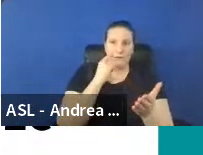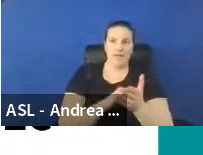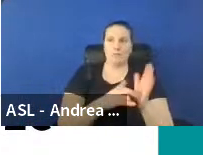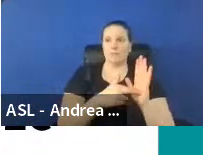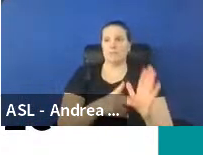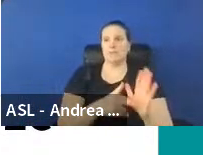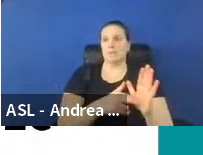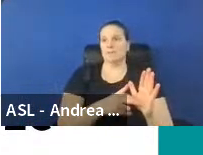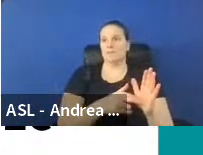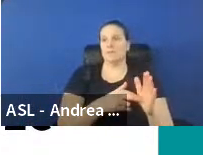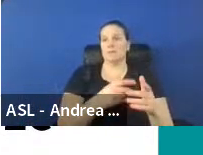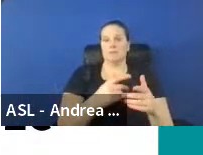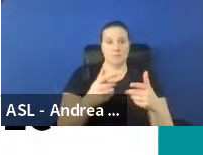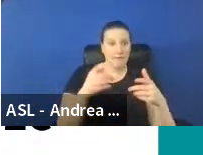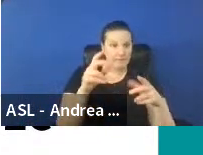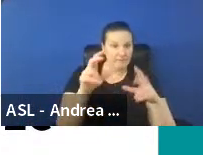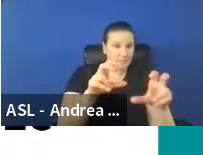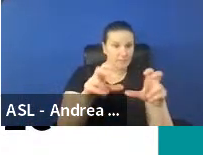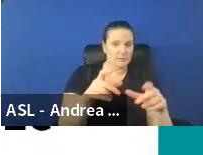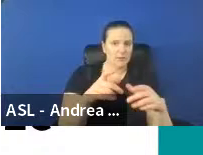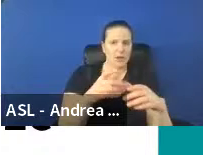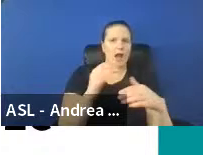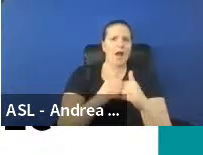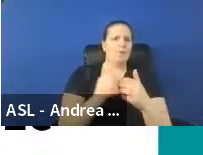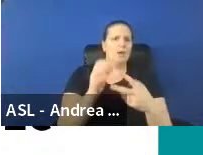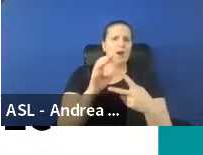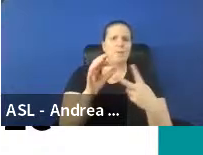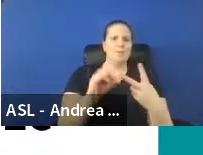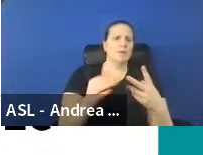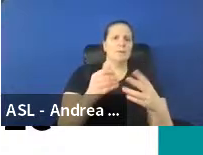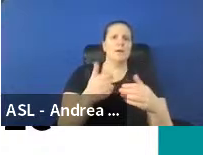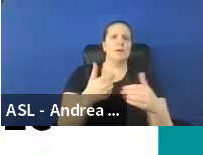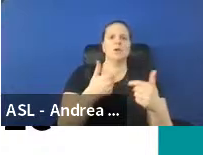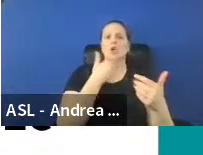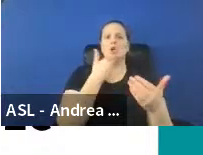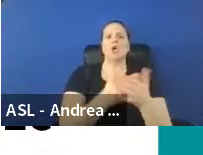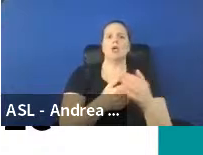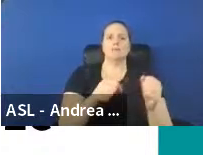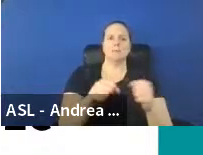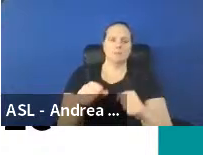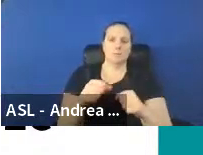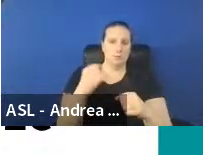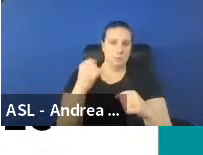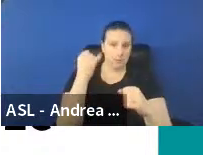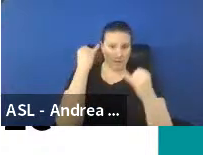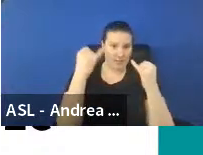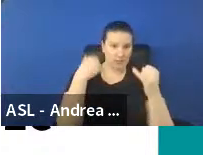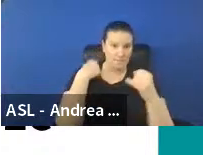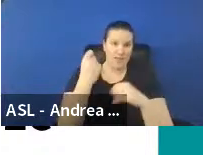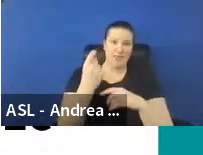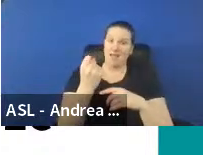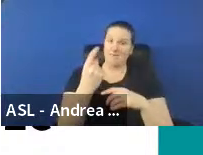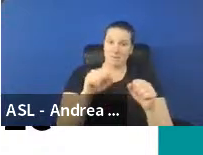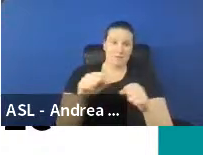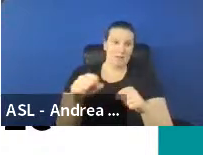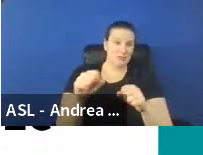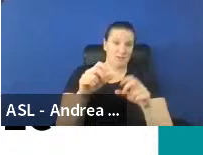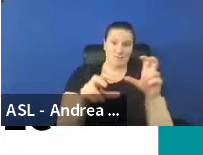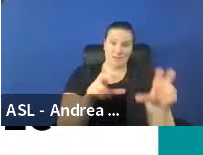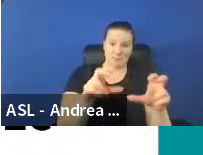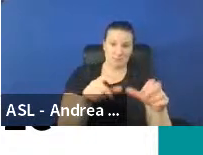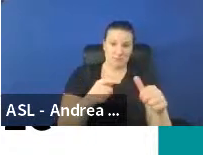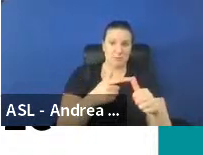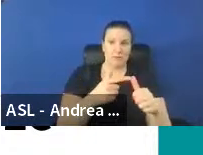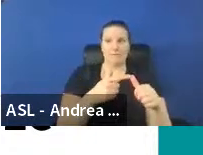do some work to optimize and make as good as possible. And so you can imagine we have these 11 potential investments, and then we have all